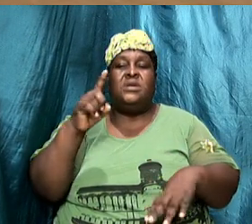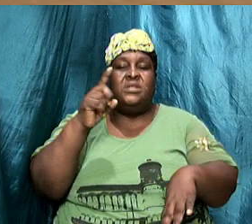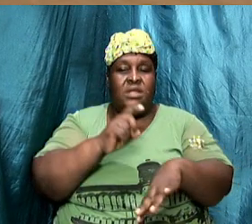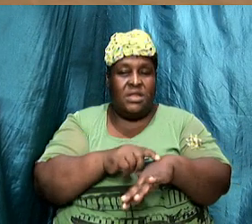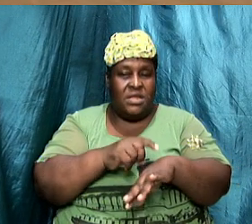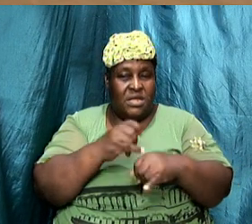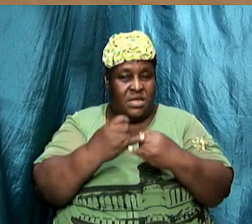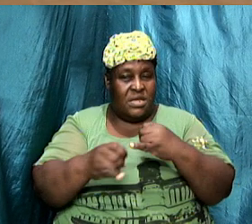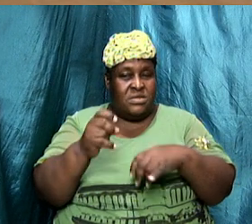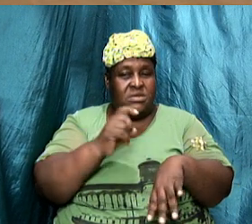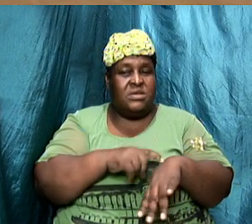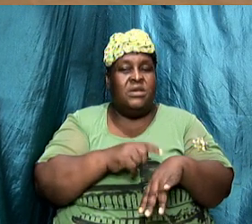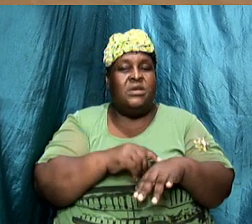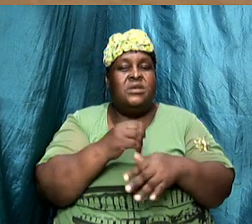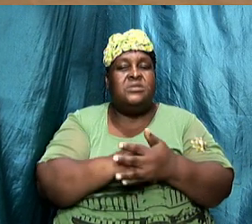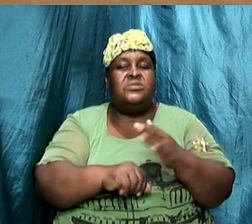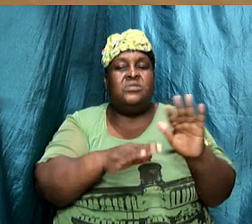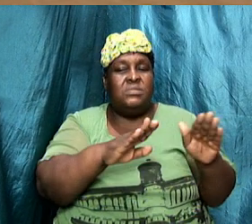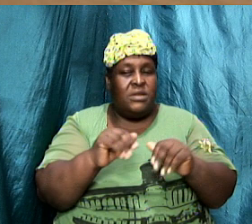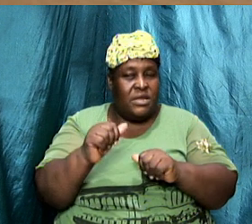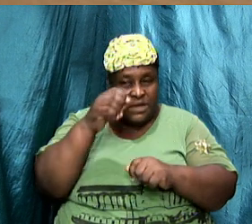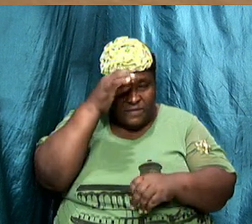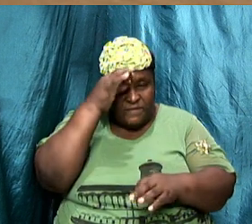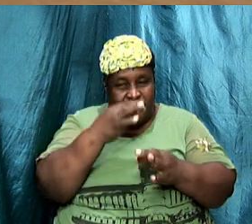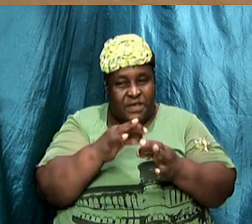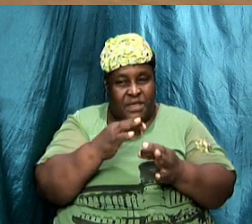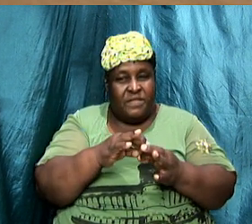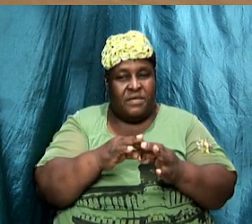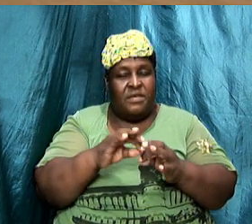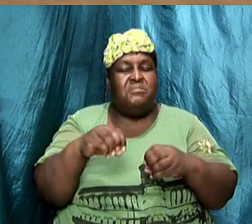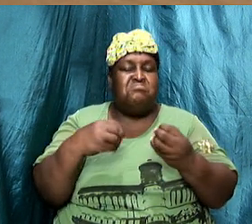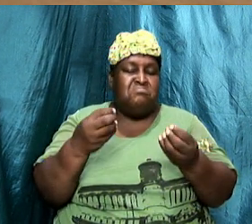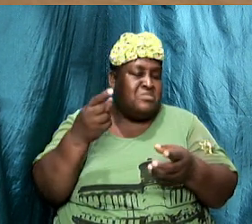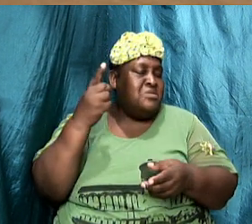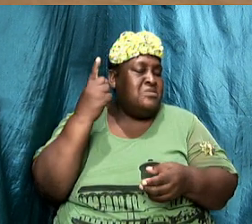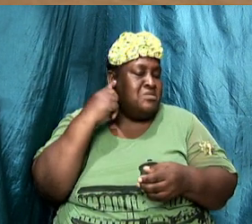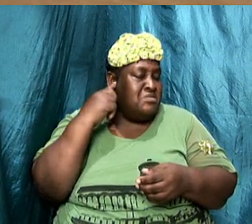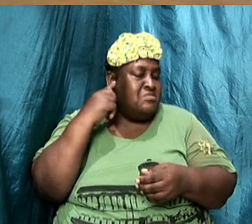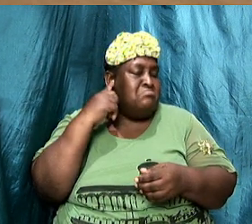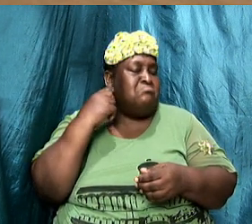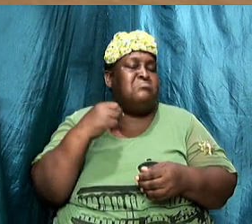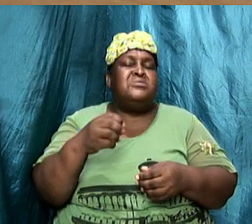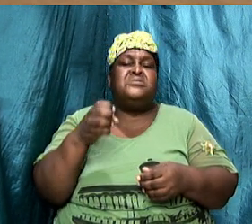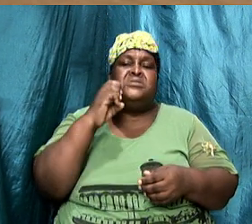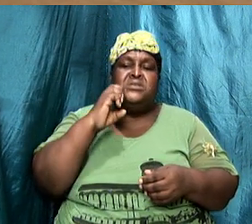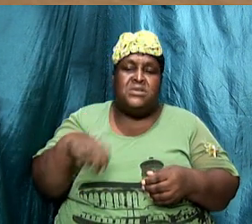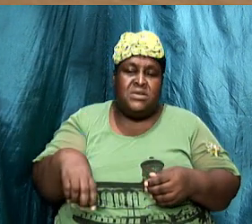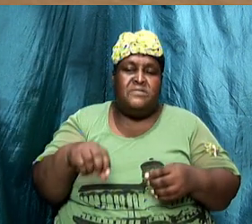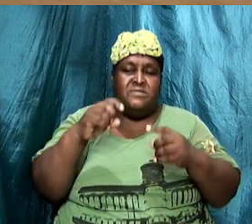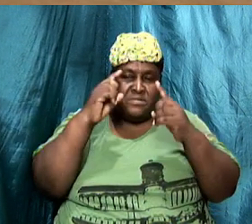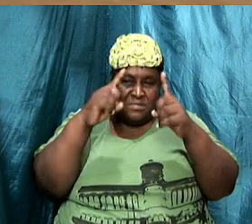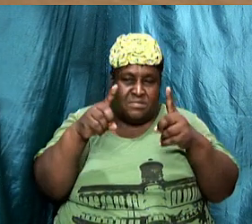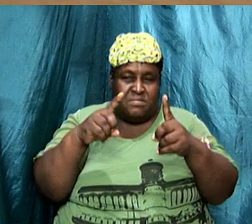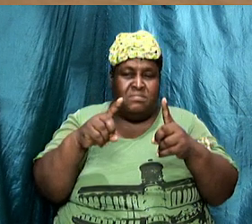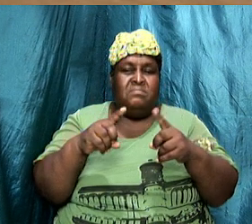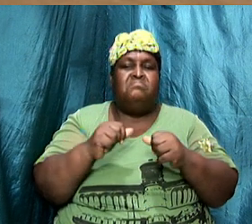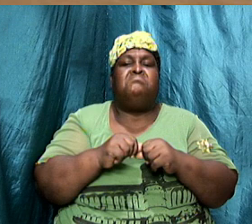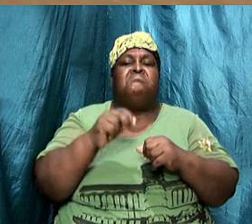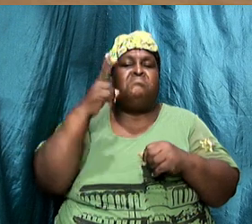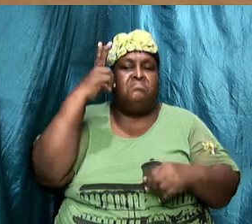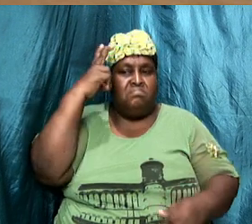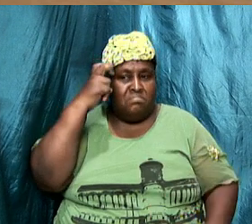some shall depart from the faith, giving heed to seducing spirits and doctrine of devils.